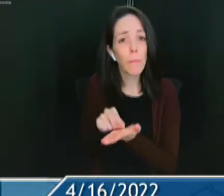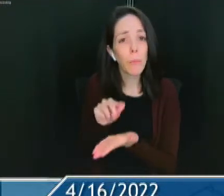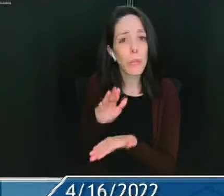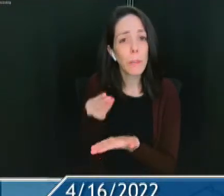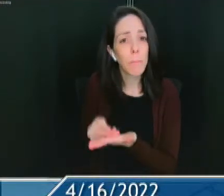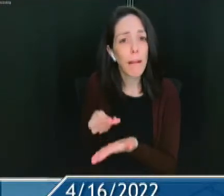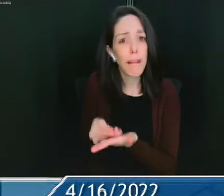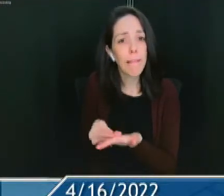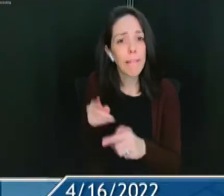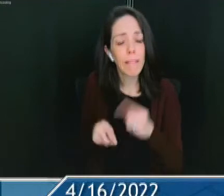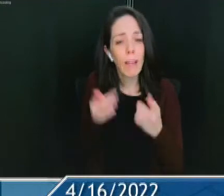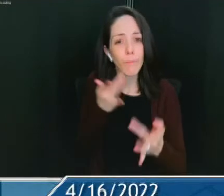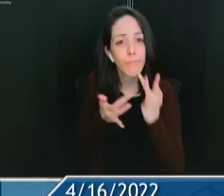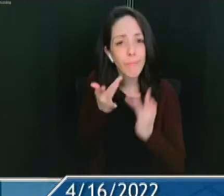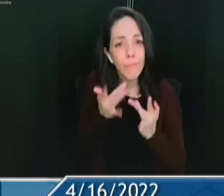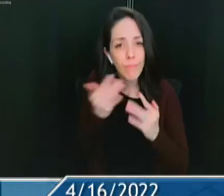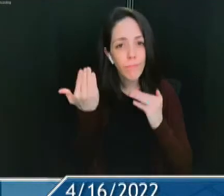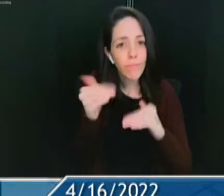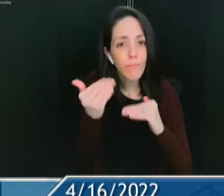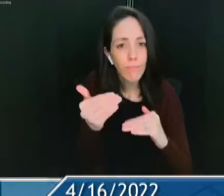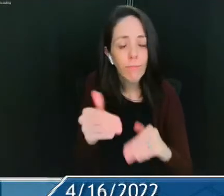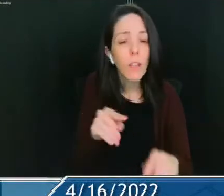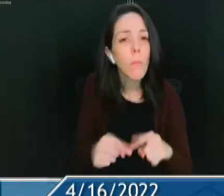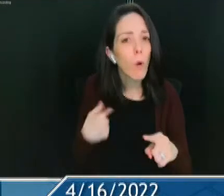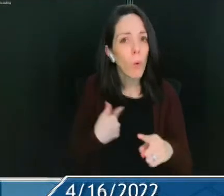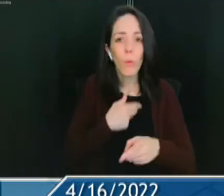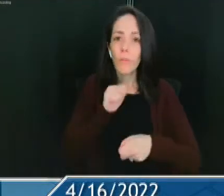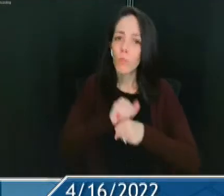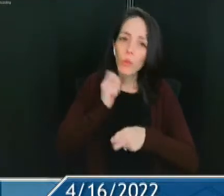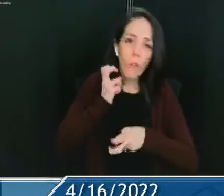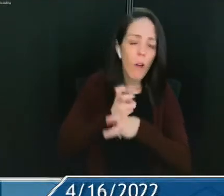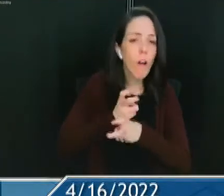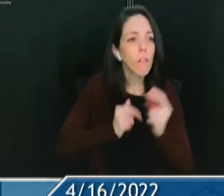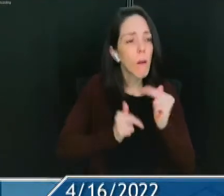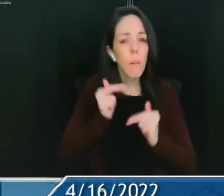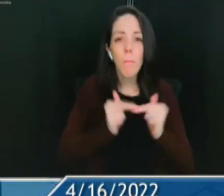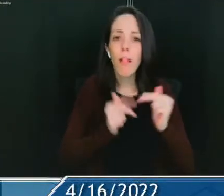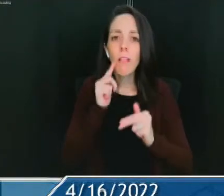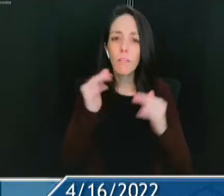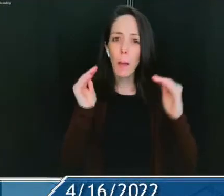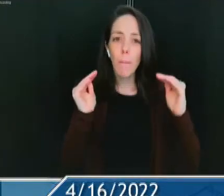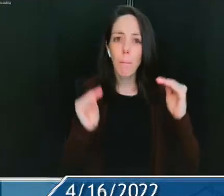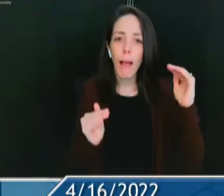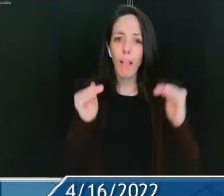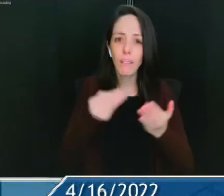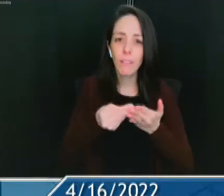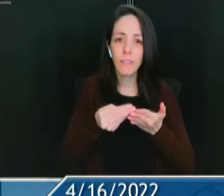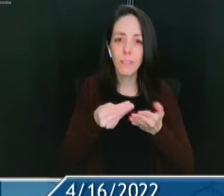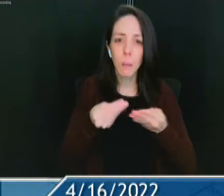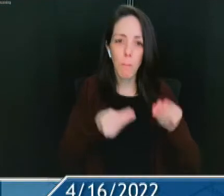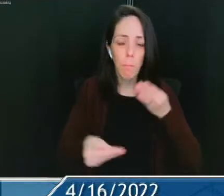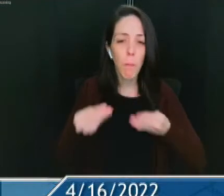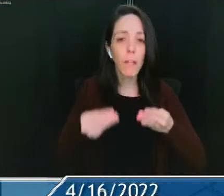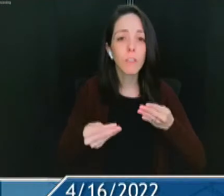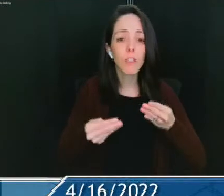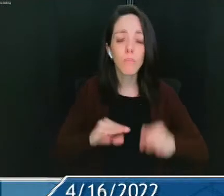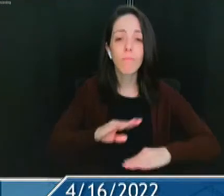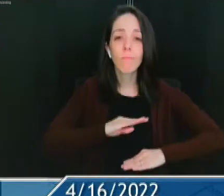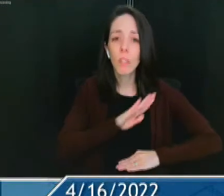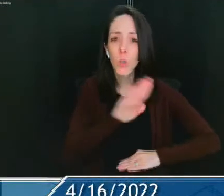are working hard to build a balanced budget that meets the urgent needs within the councils and the community's